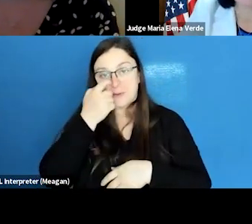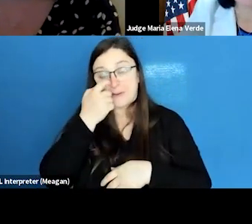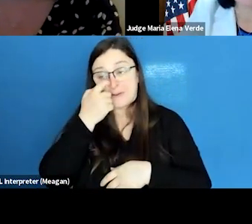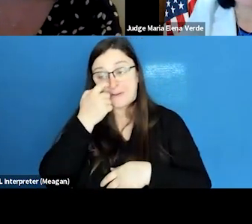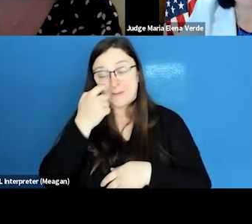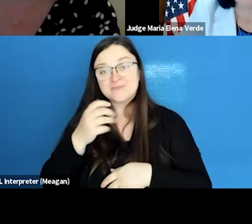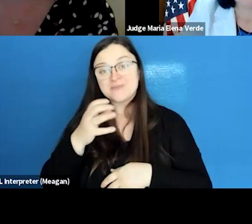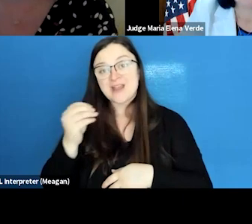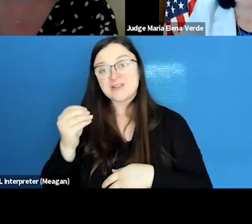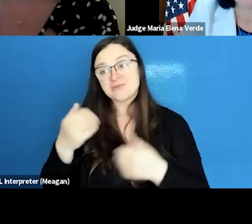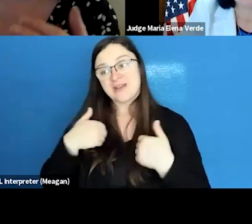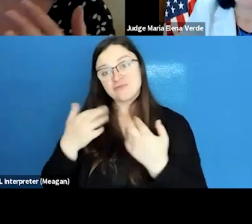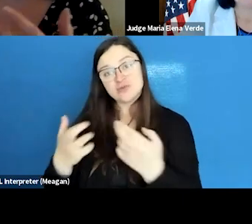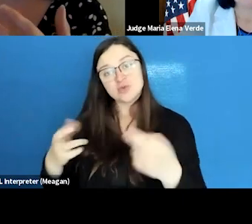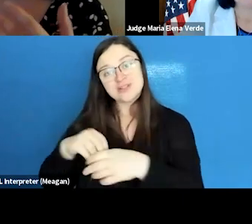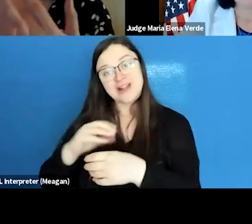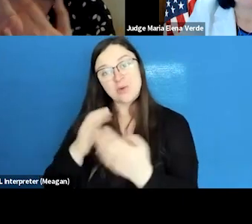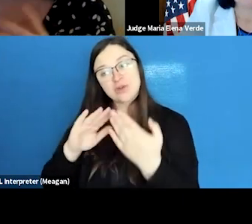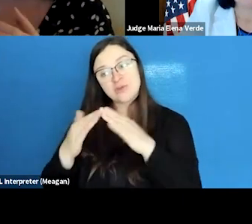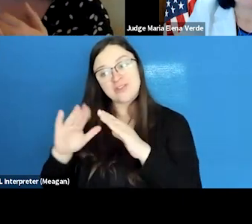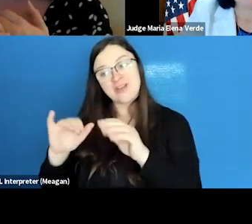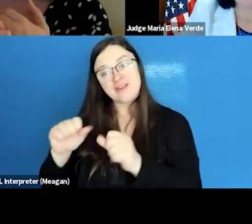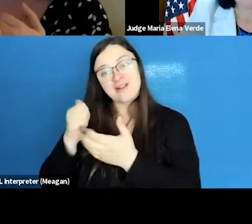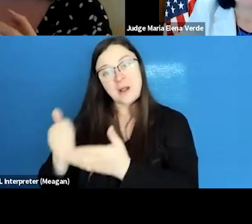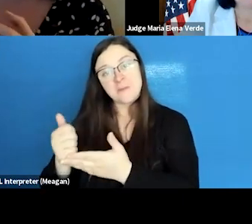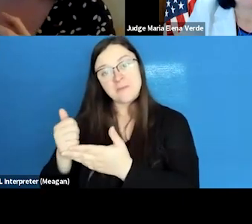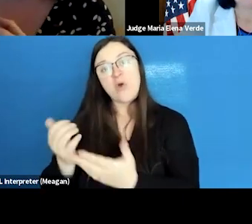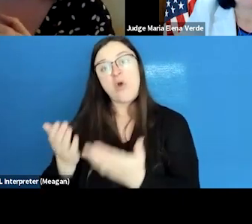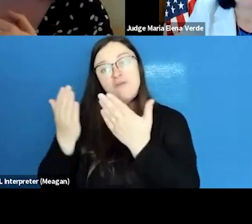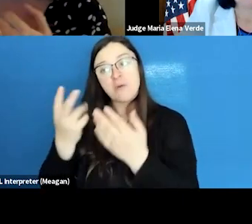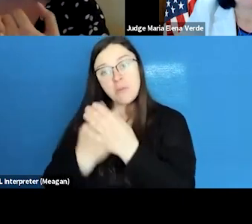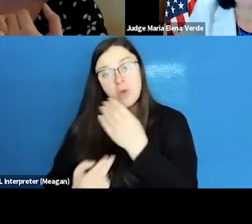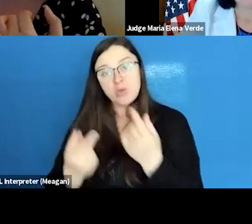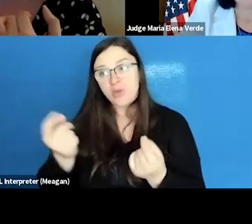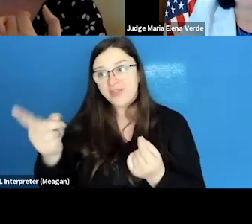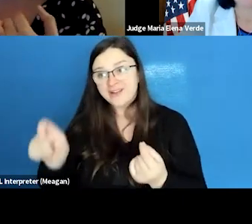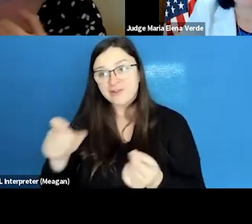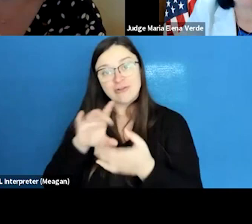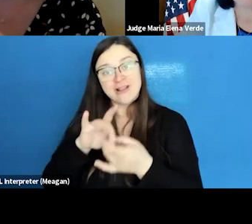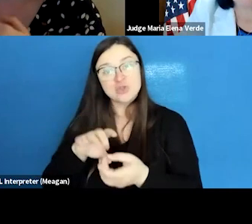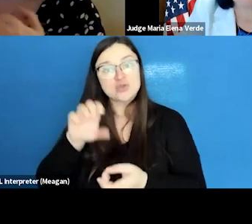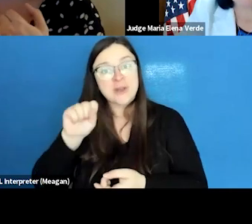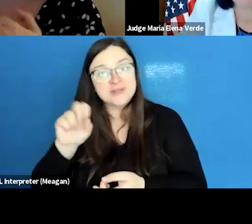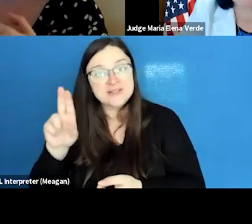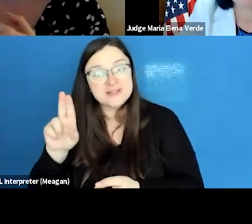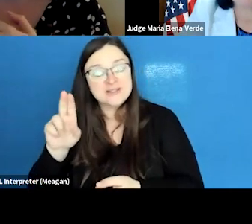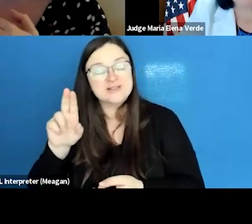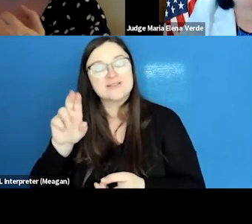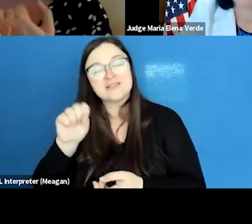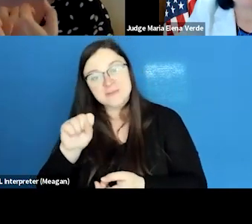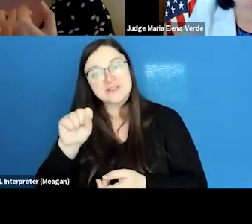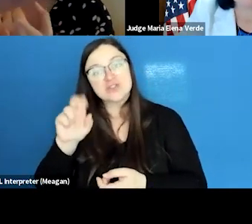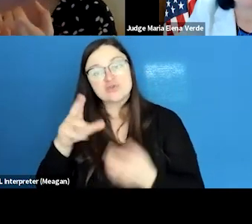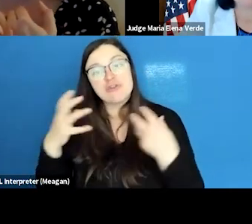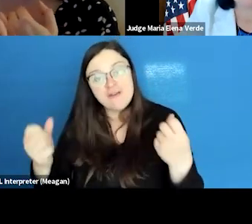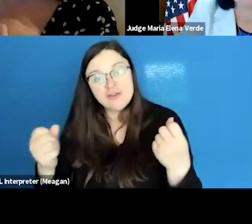our community that can help offer them both what they need in terms of substance use recovery, while also further connecting them